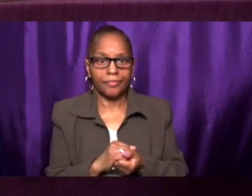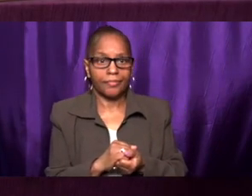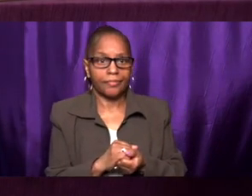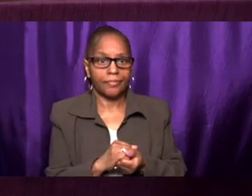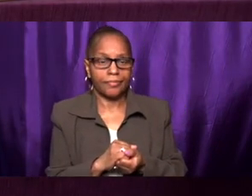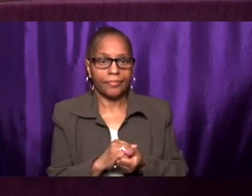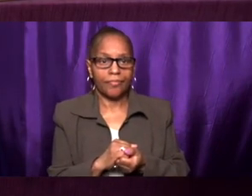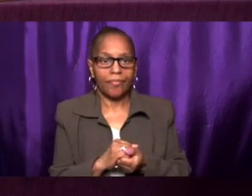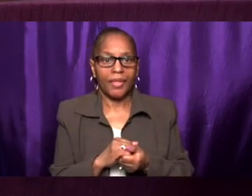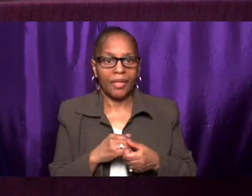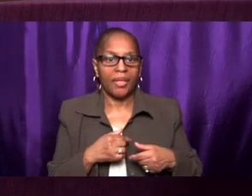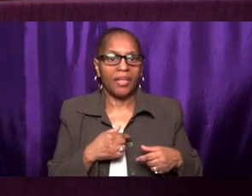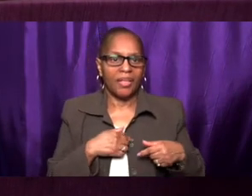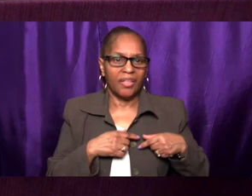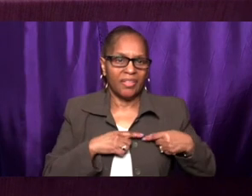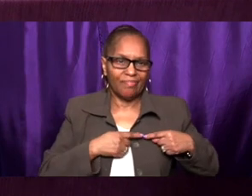That heartbreak.